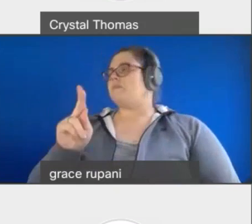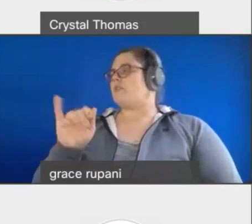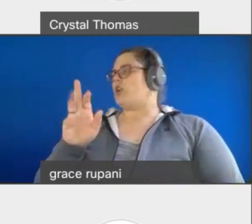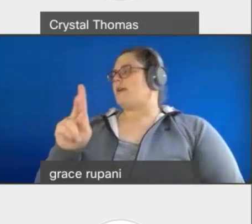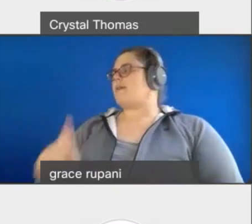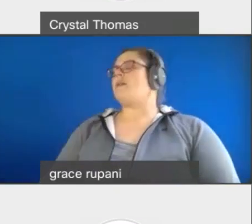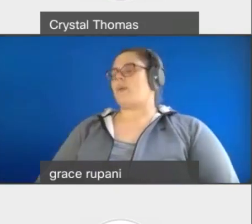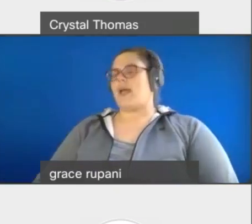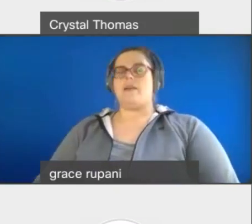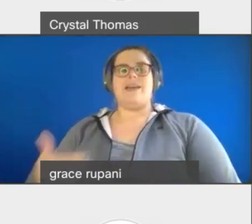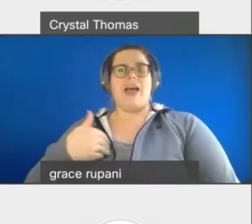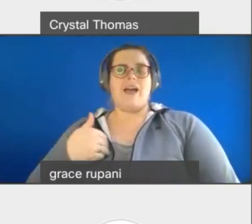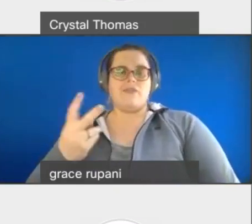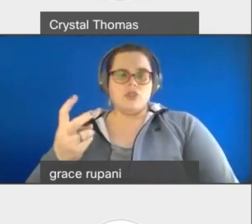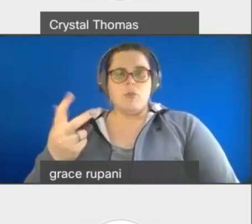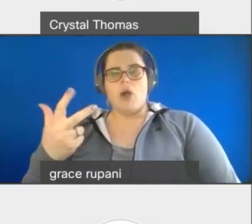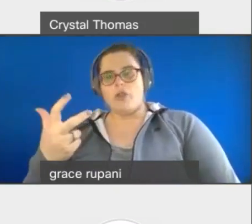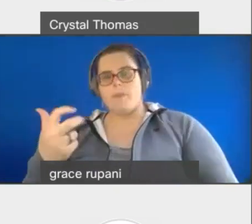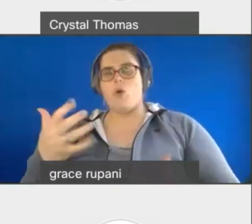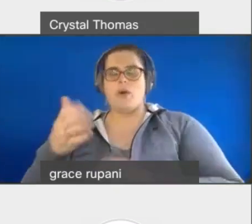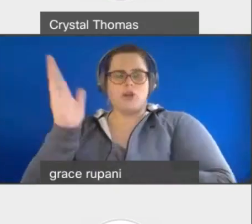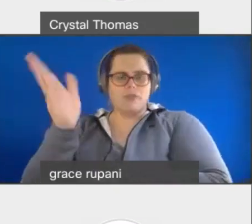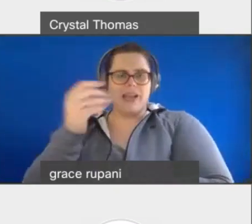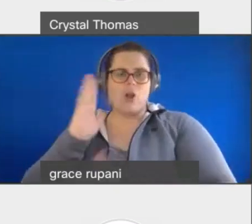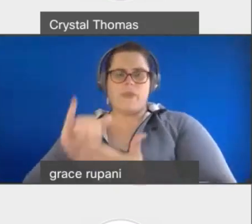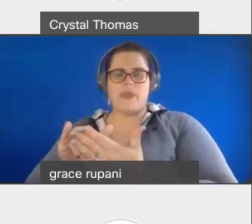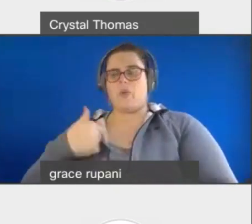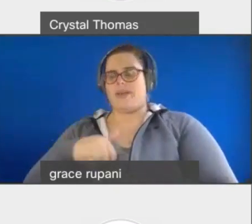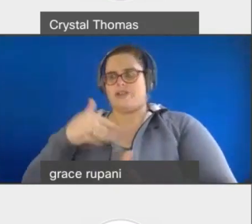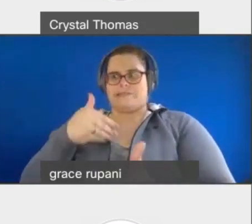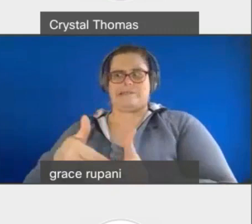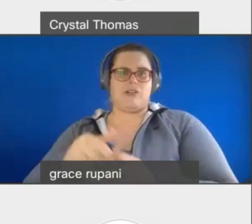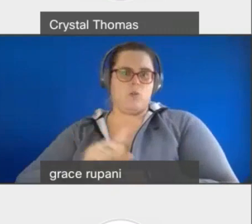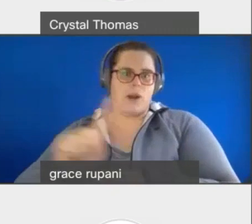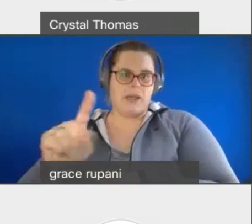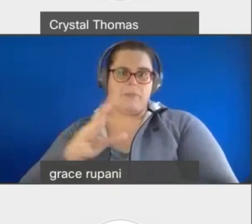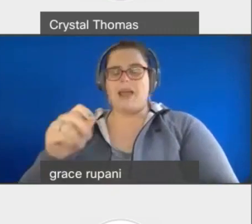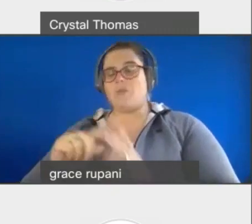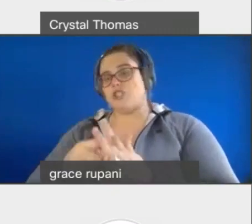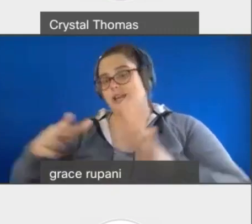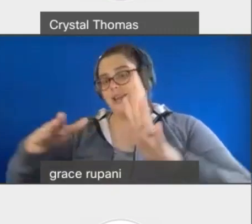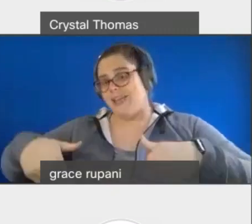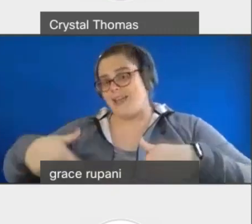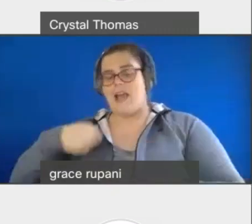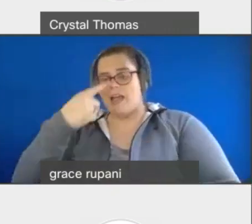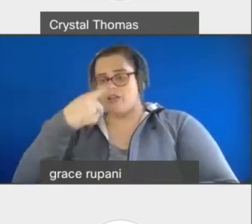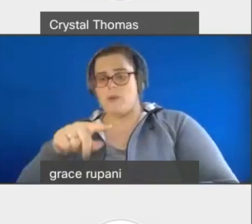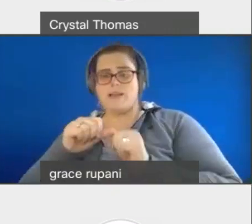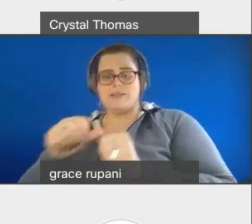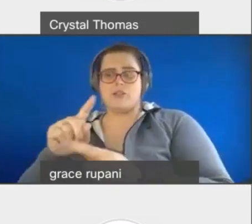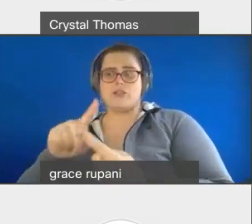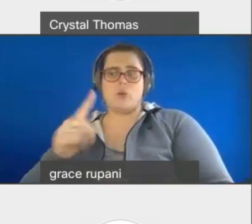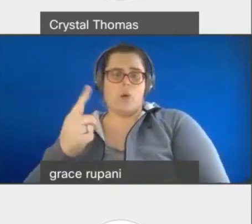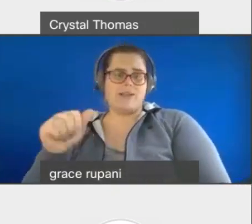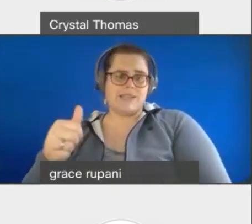2 or 3 providers that would like to present. I know we are coming up onto 1 p.m. I know we also started late, so I'm okay continuing this until 1:10 p.m.